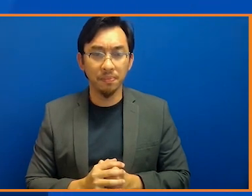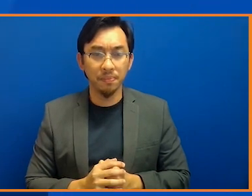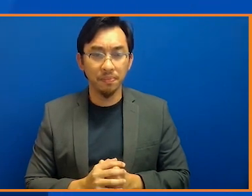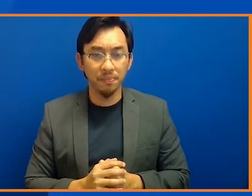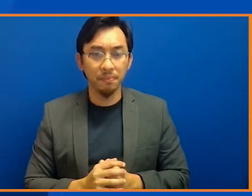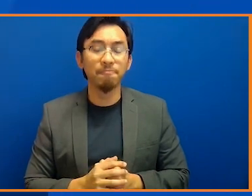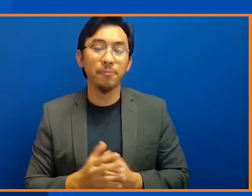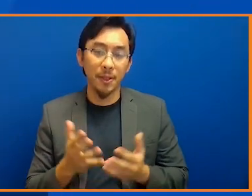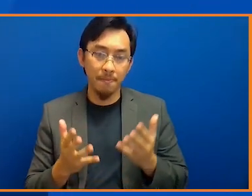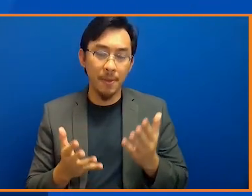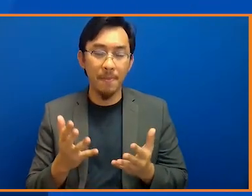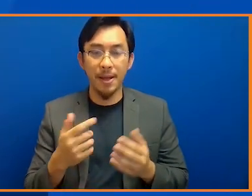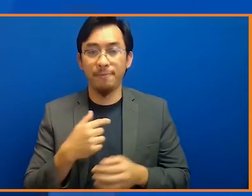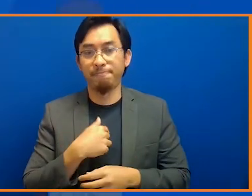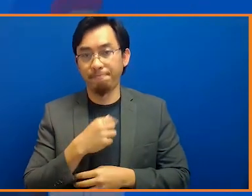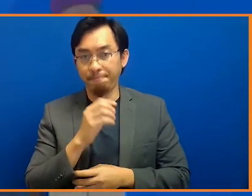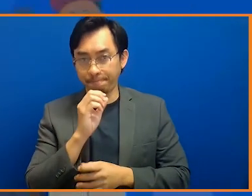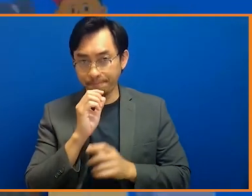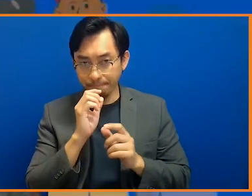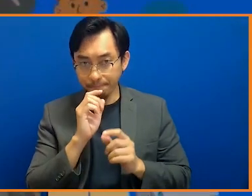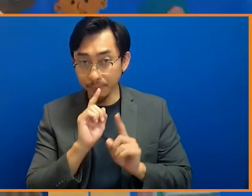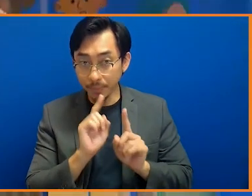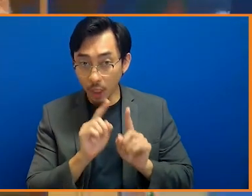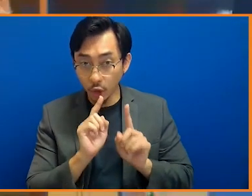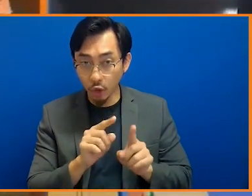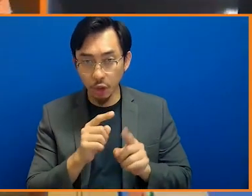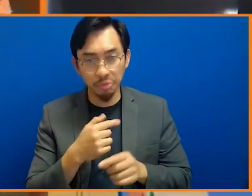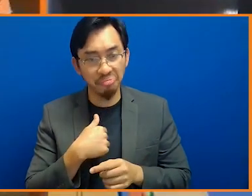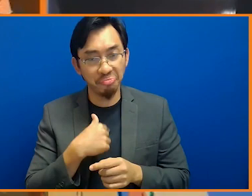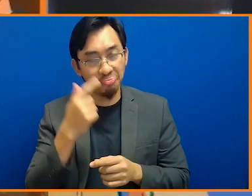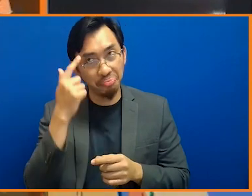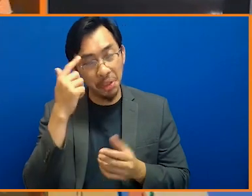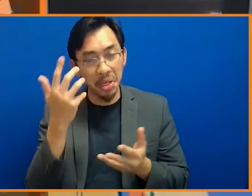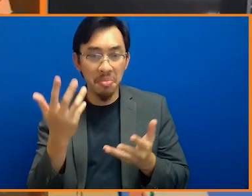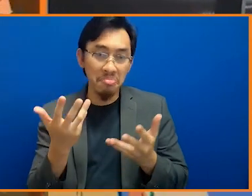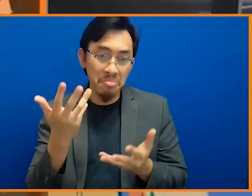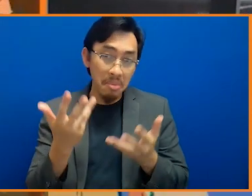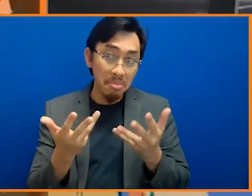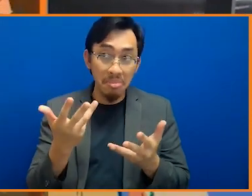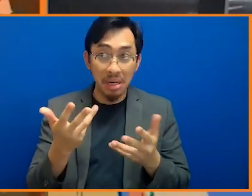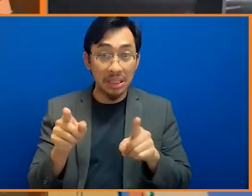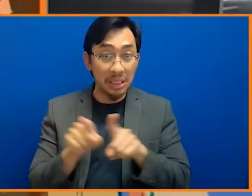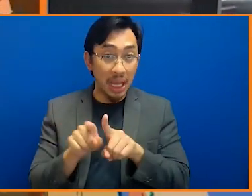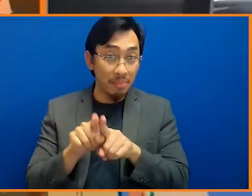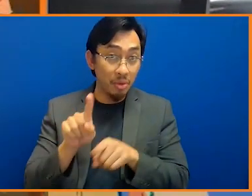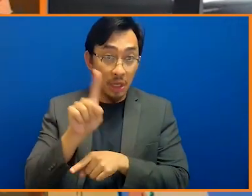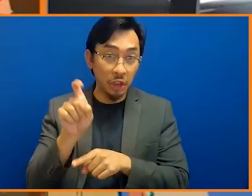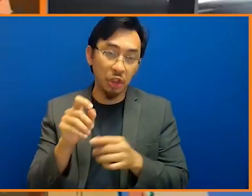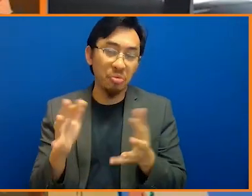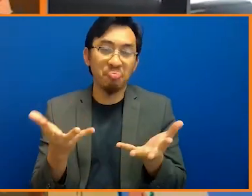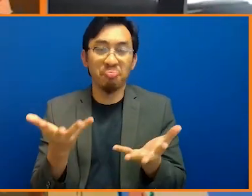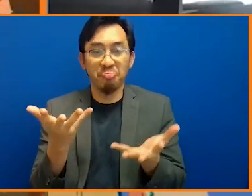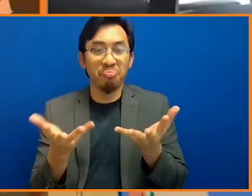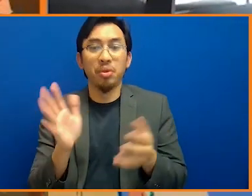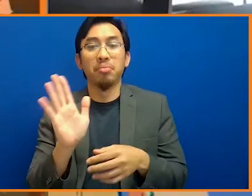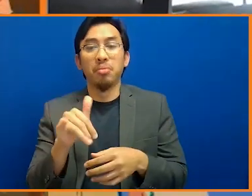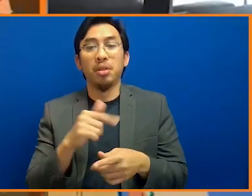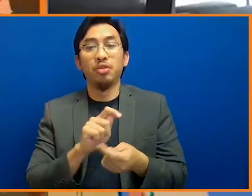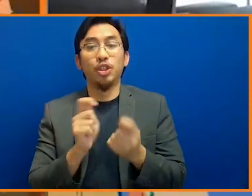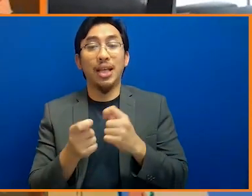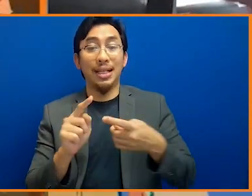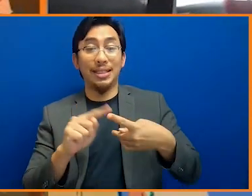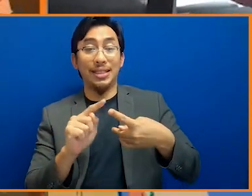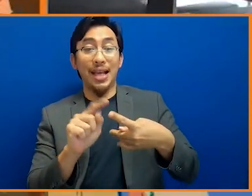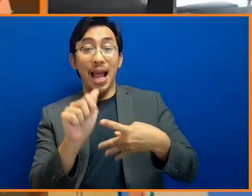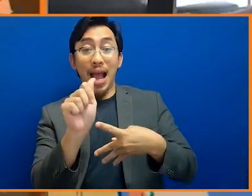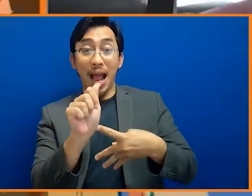Okay, maybe I'll respond this first. I'm not sure if other probably have similar question. So, if